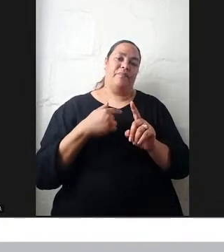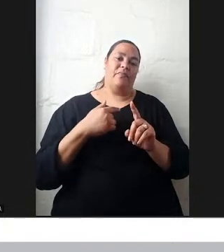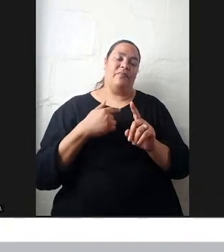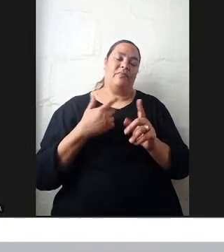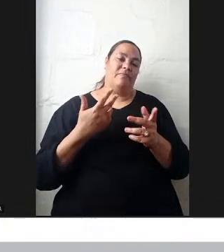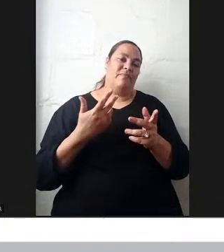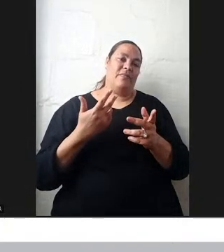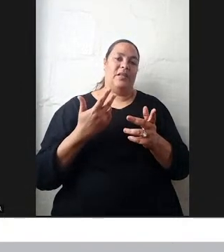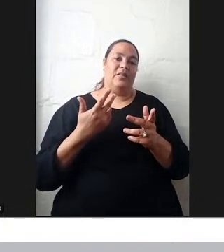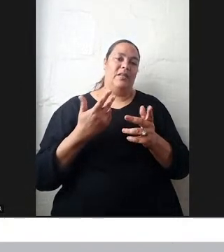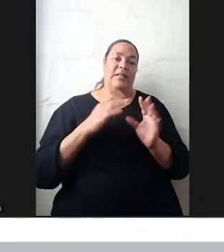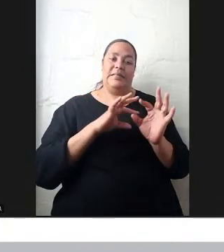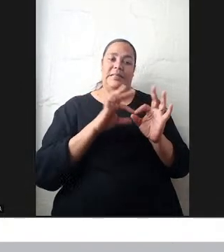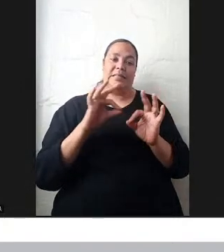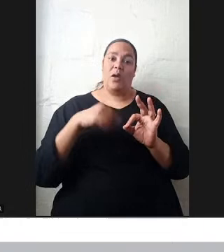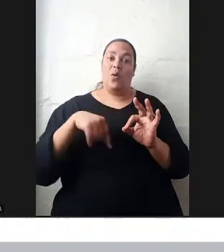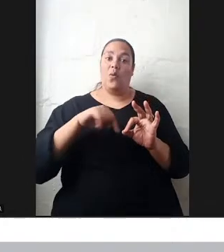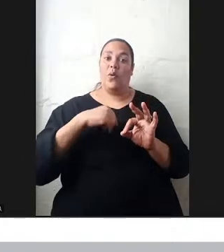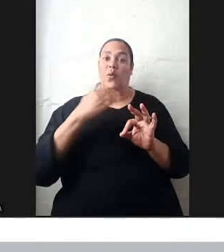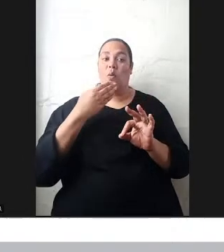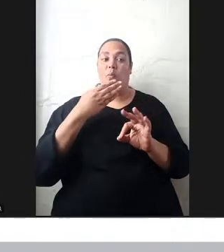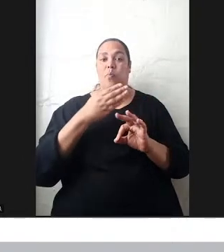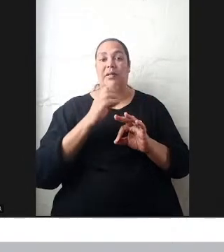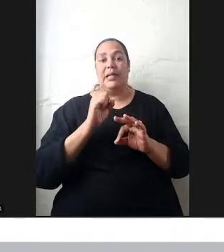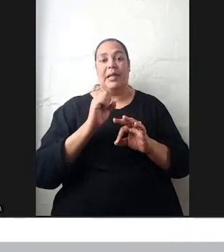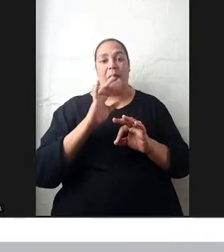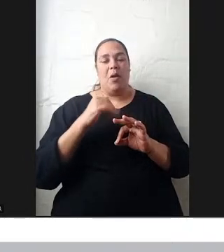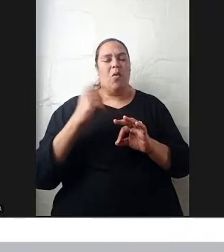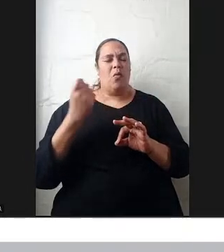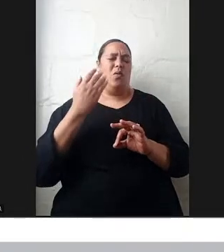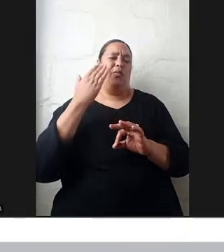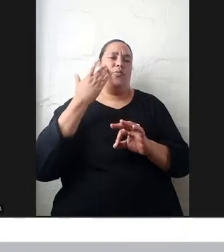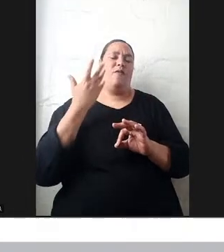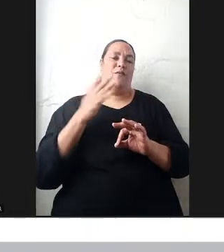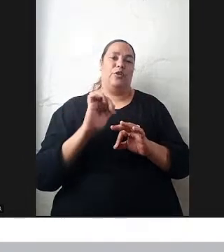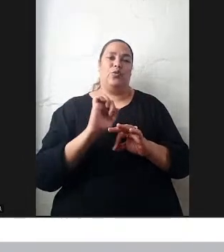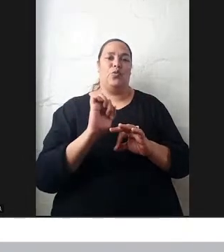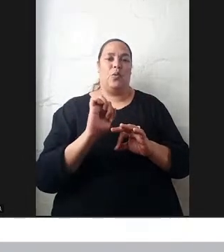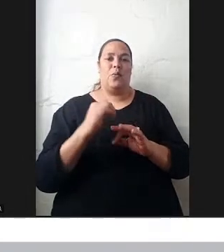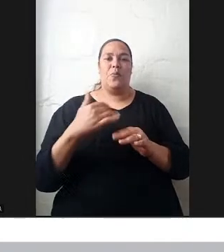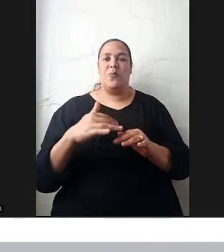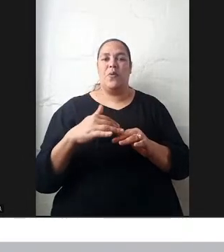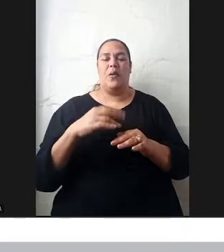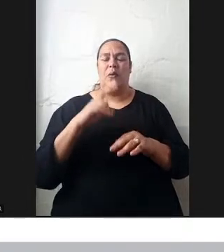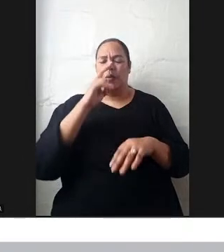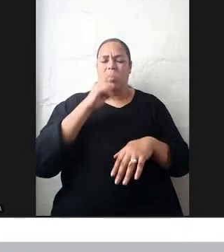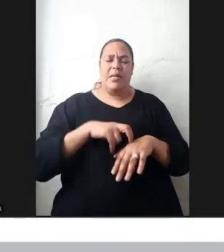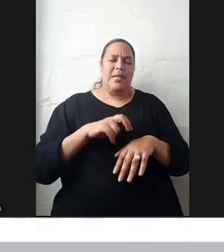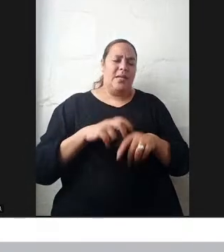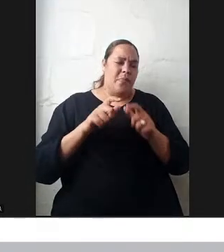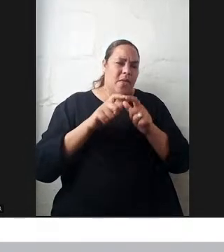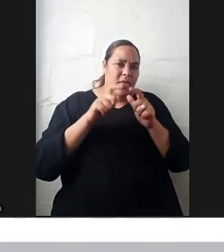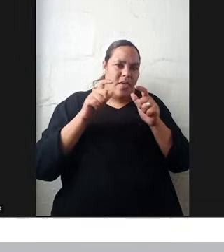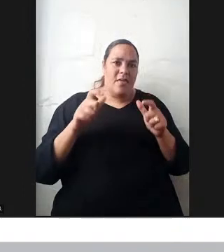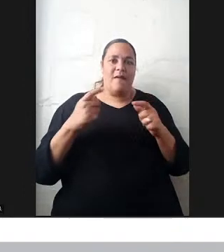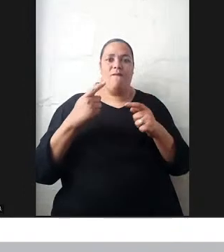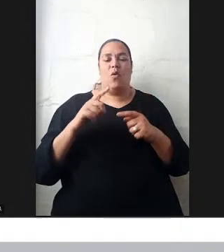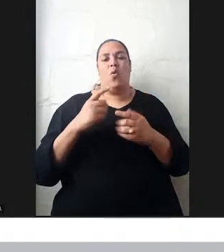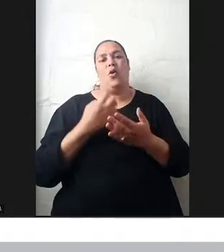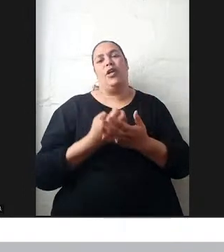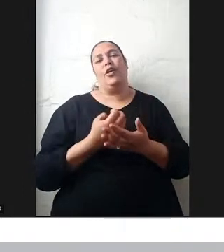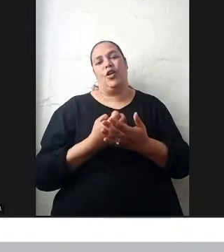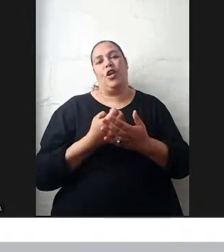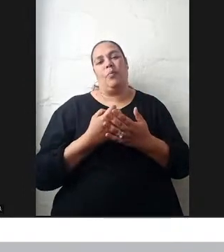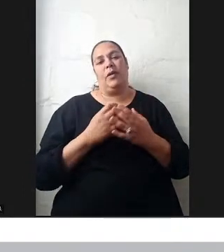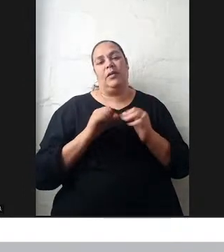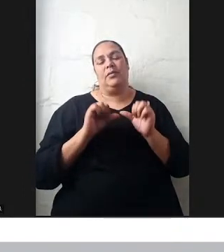And those of us that have been to Saldanha, I think we all know the dire need for an economic stimulator like